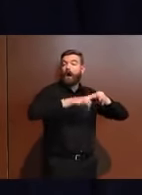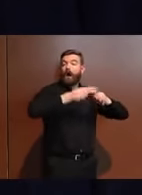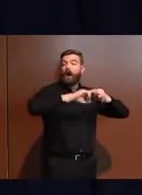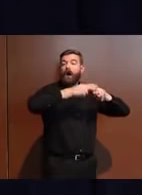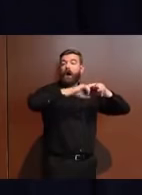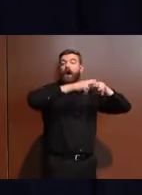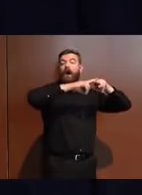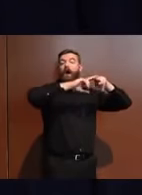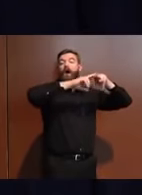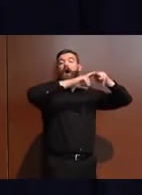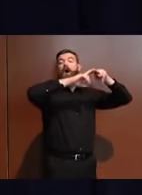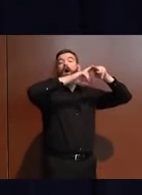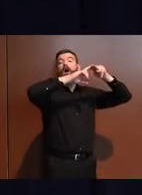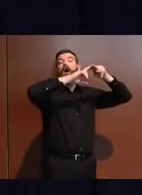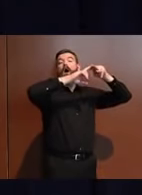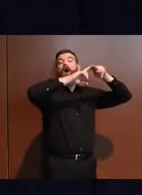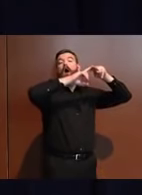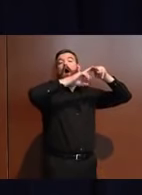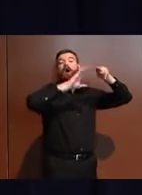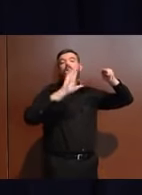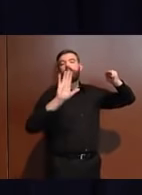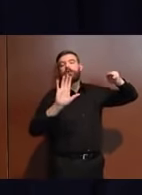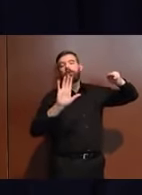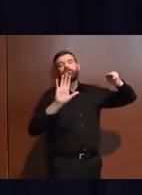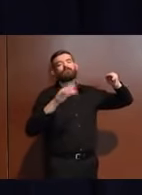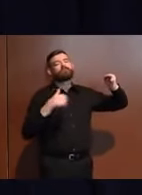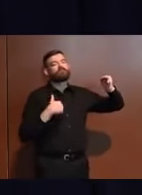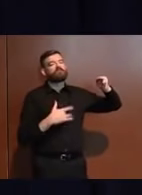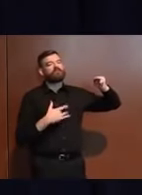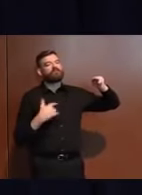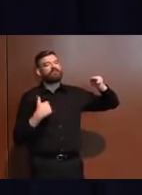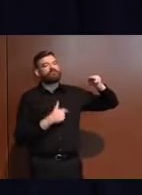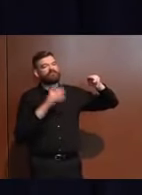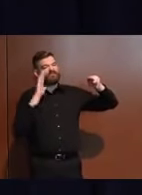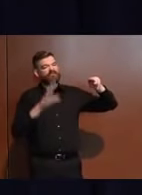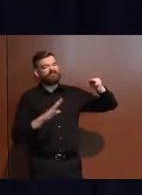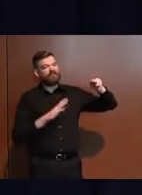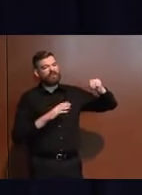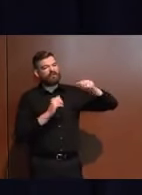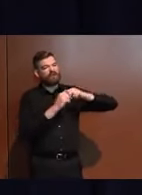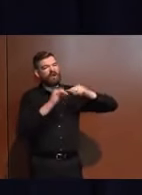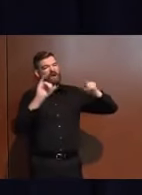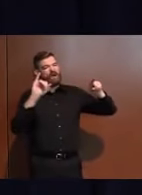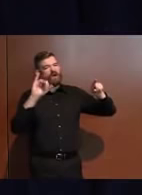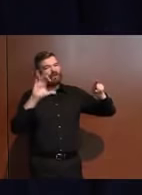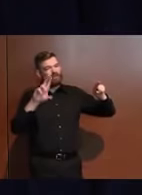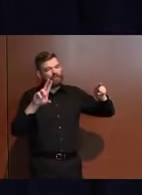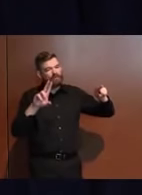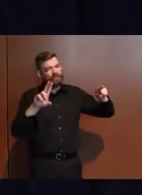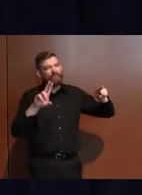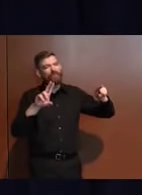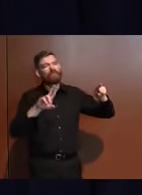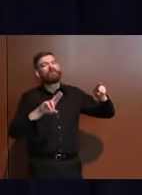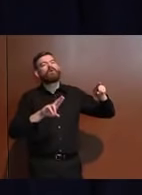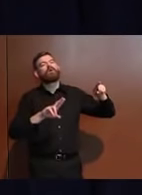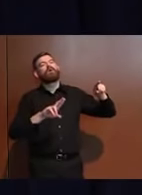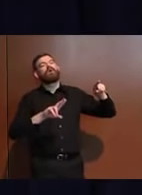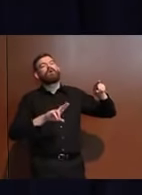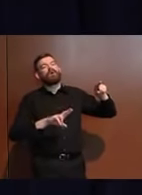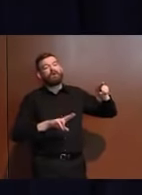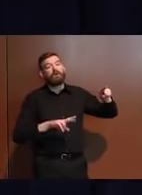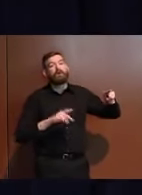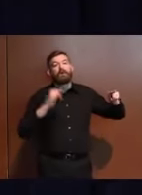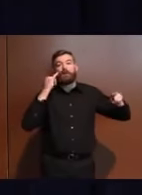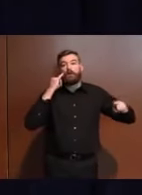We believe we'll be fine handling the critical care surge. As I